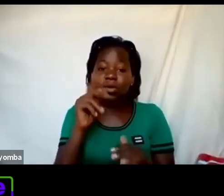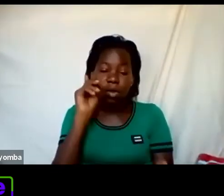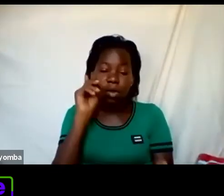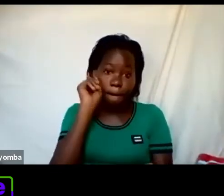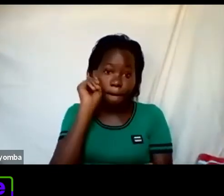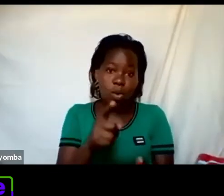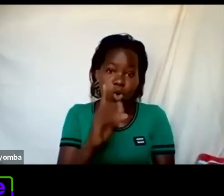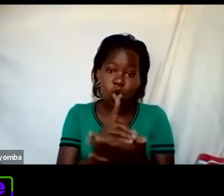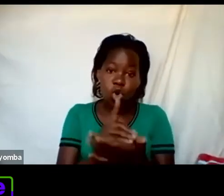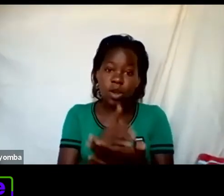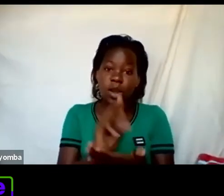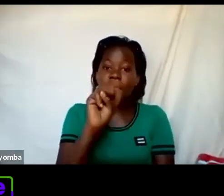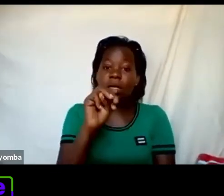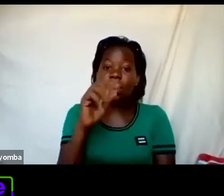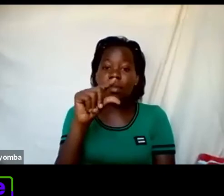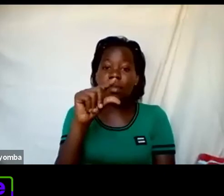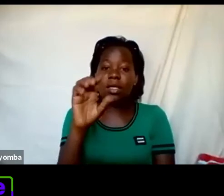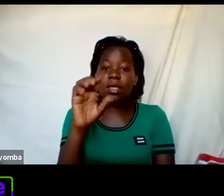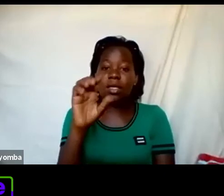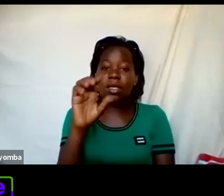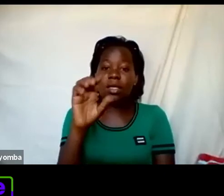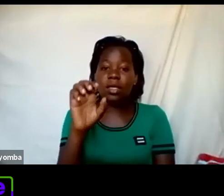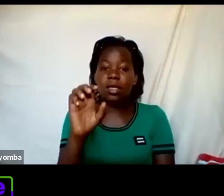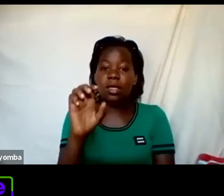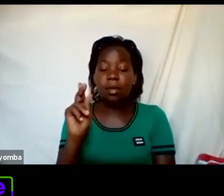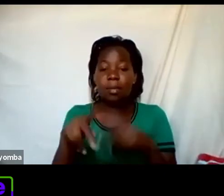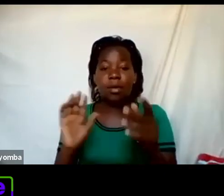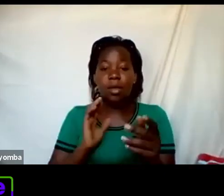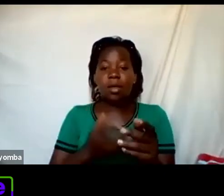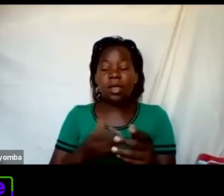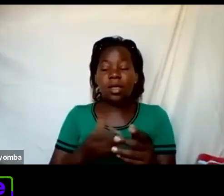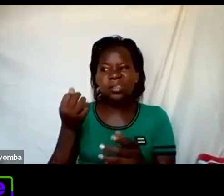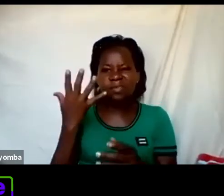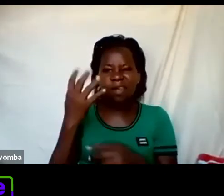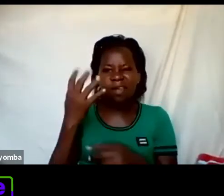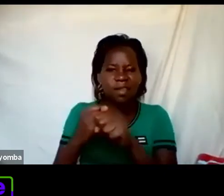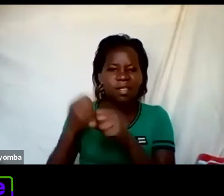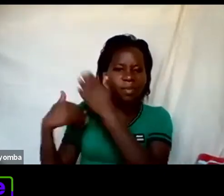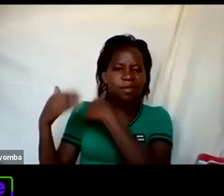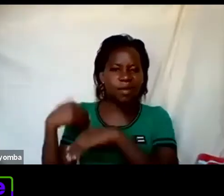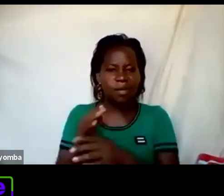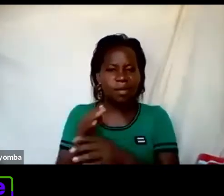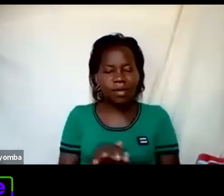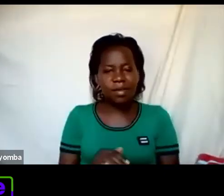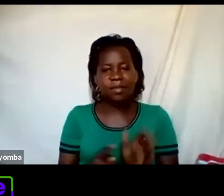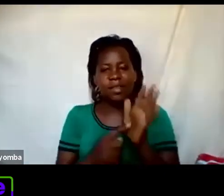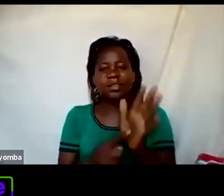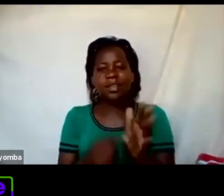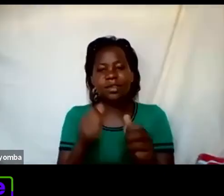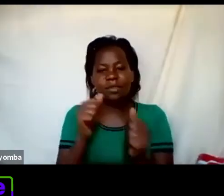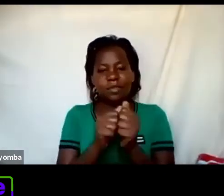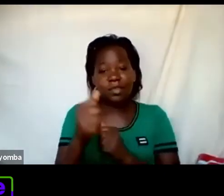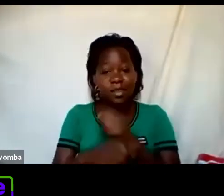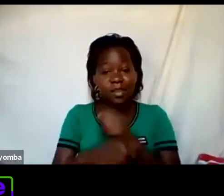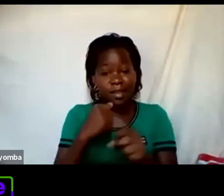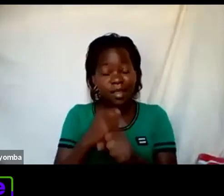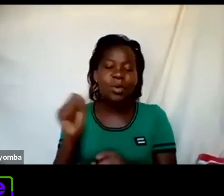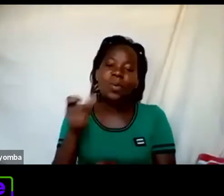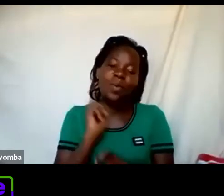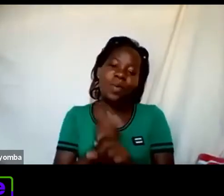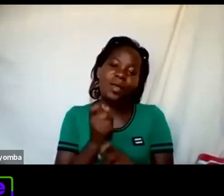in our in 5-6 years ago, or not 6 years ago, like probably 15 years ago, couldn't do that. So there is